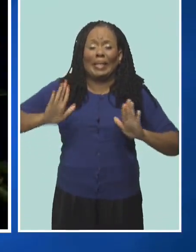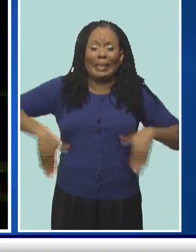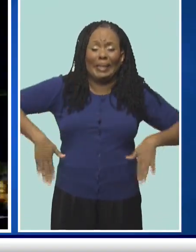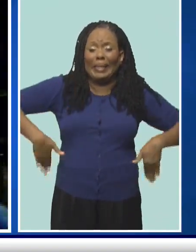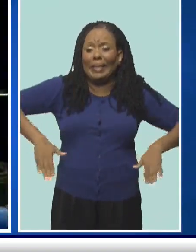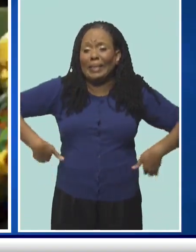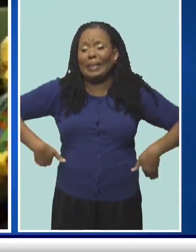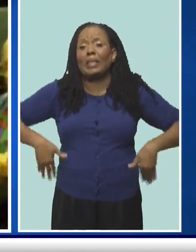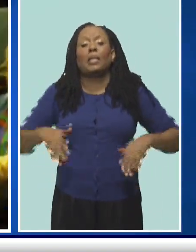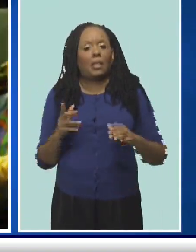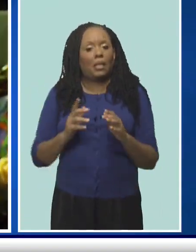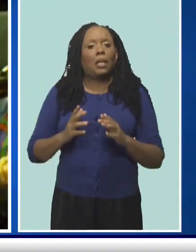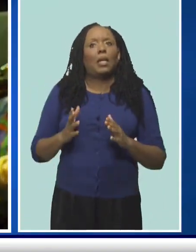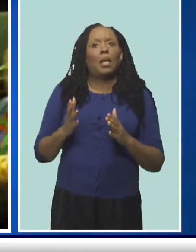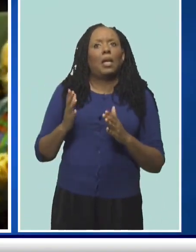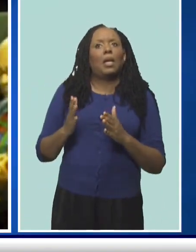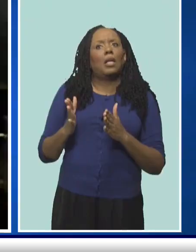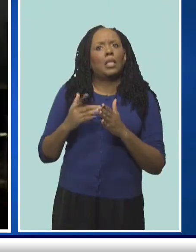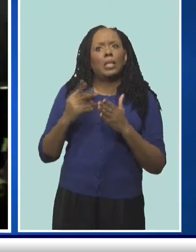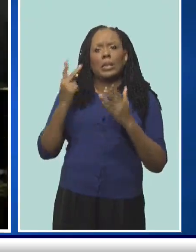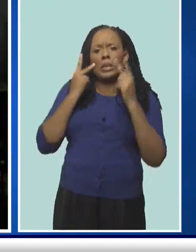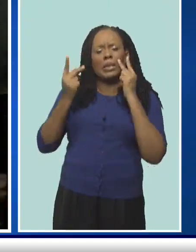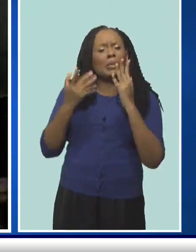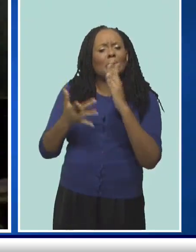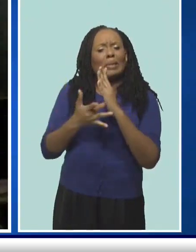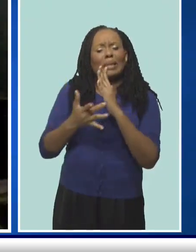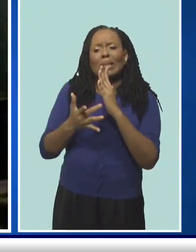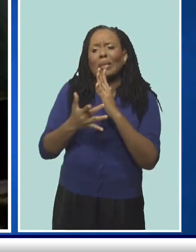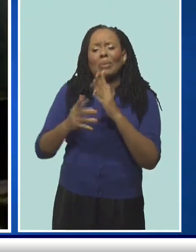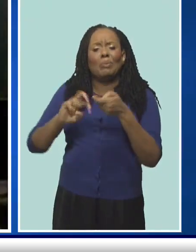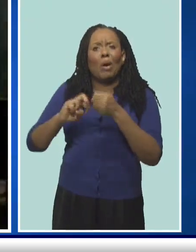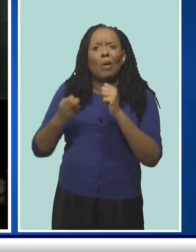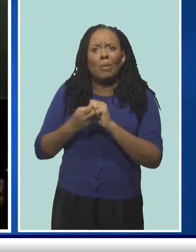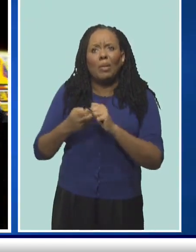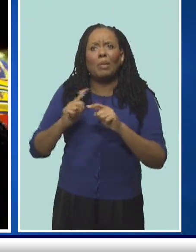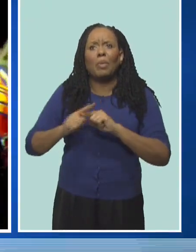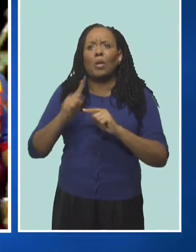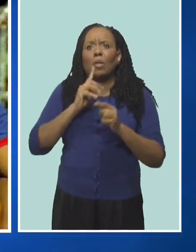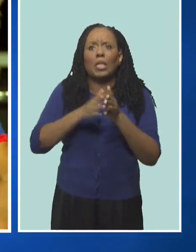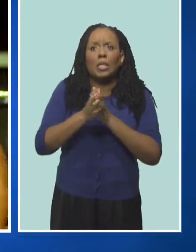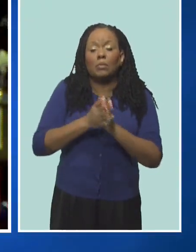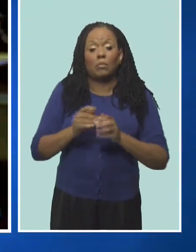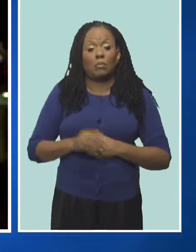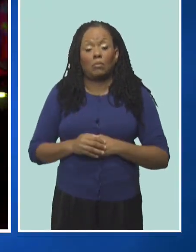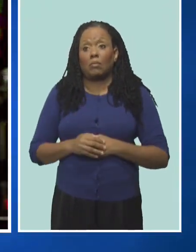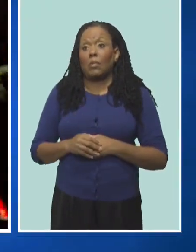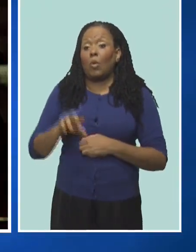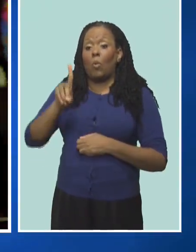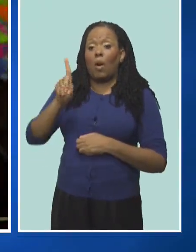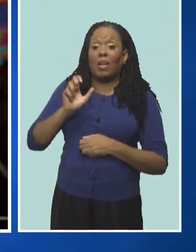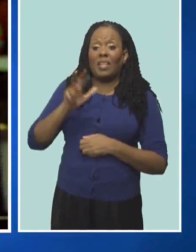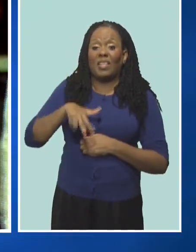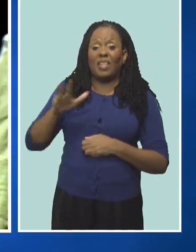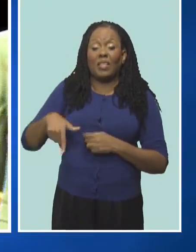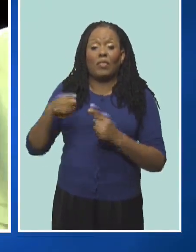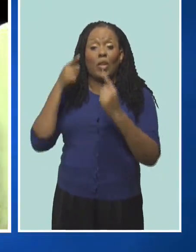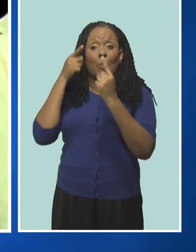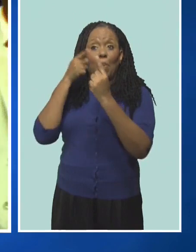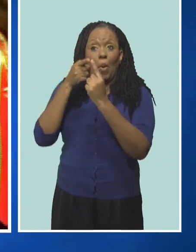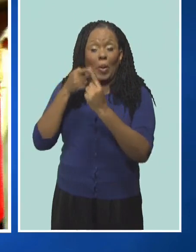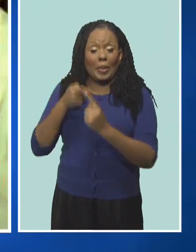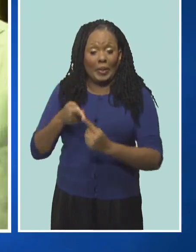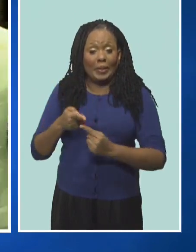rubbed shoulders with seasoned performers in a keen contest for the crown. With 133 points,